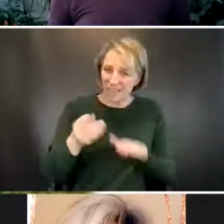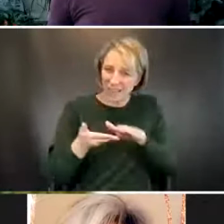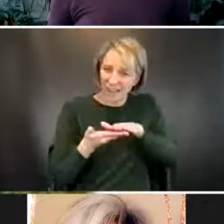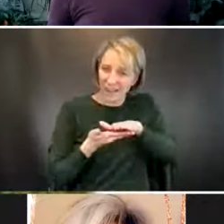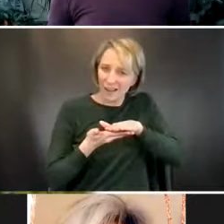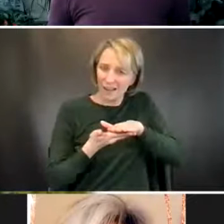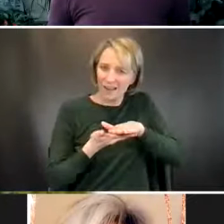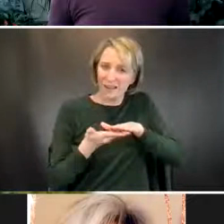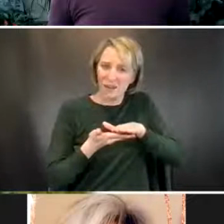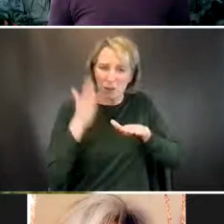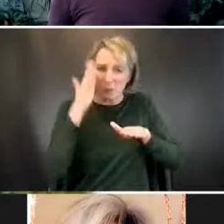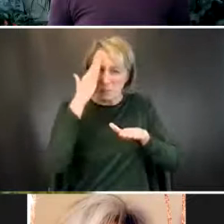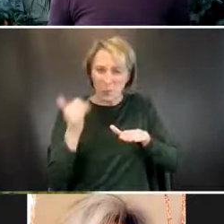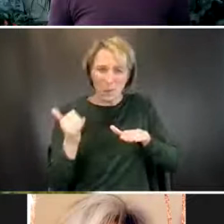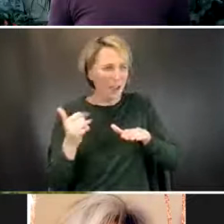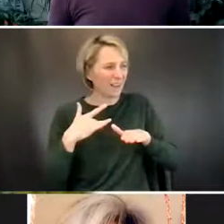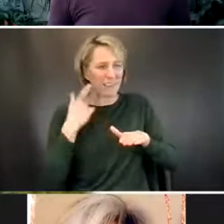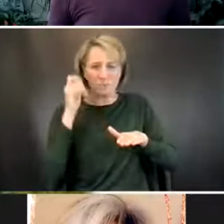Slow everything down.